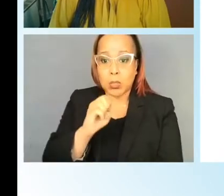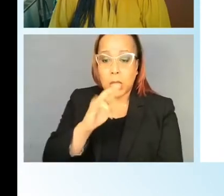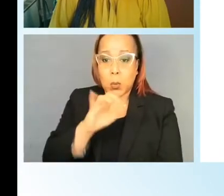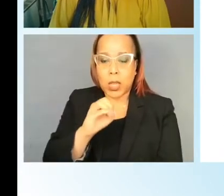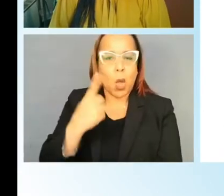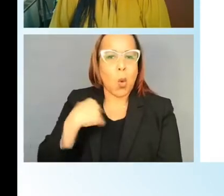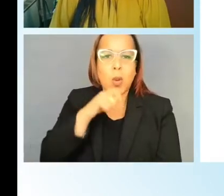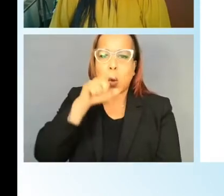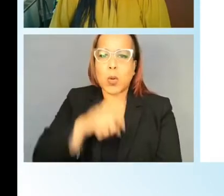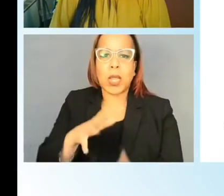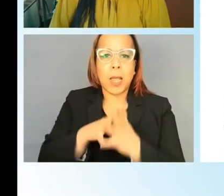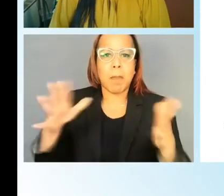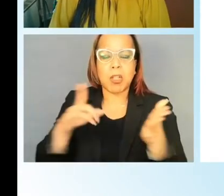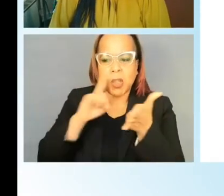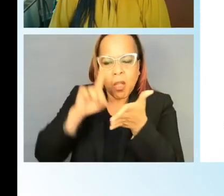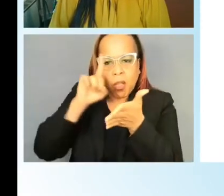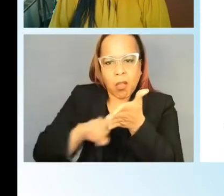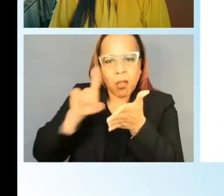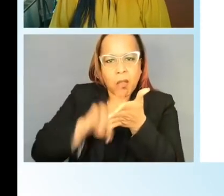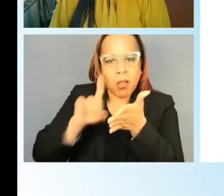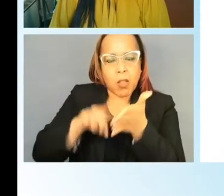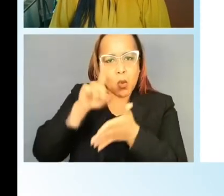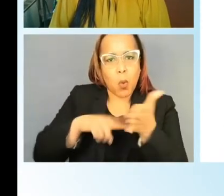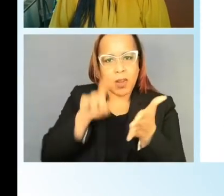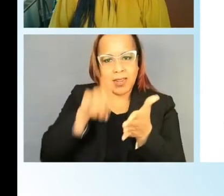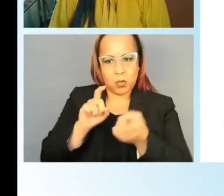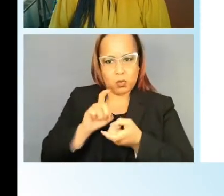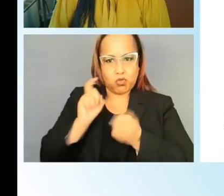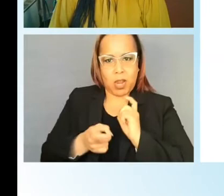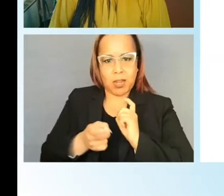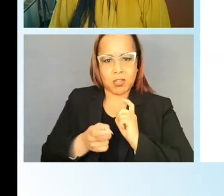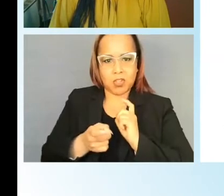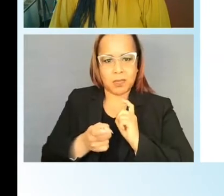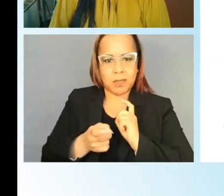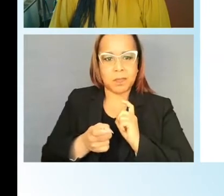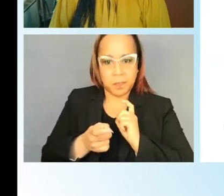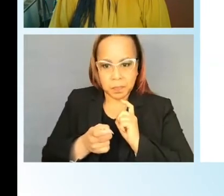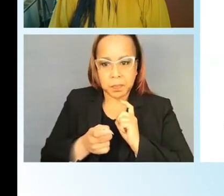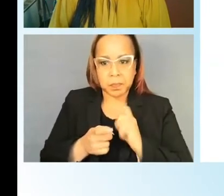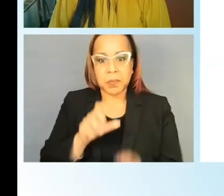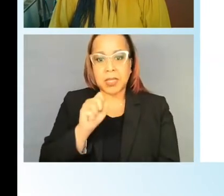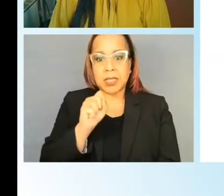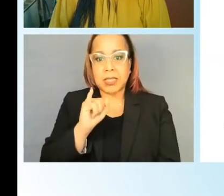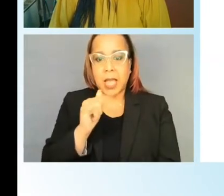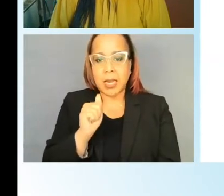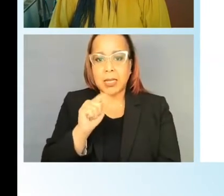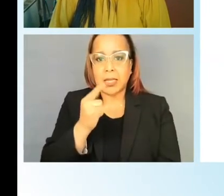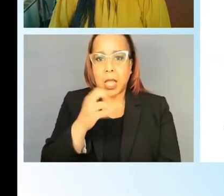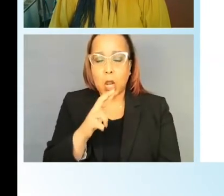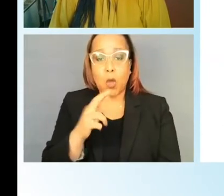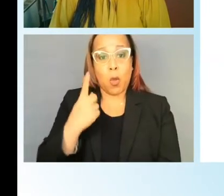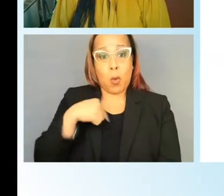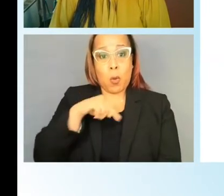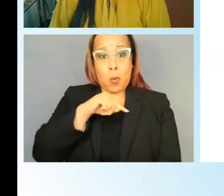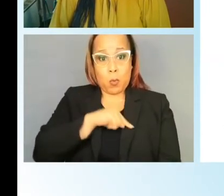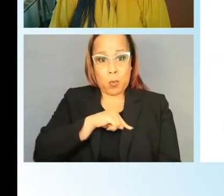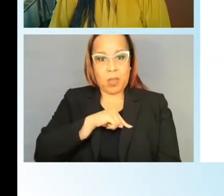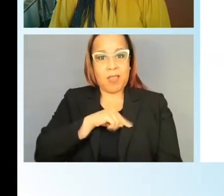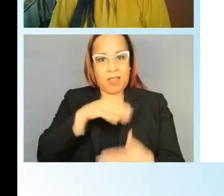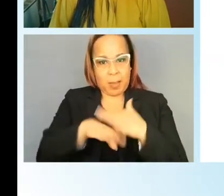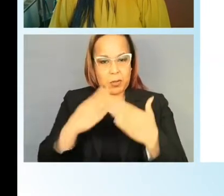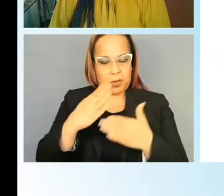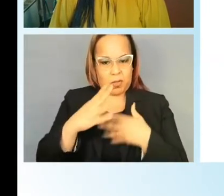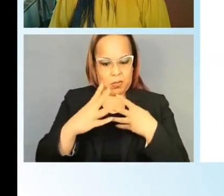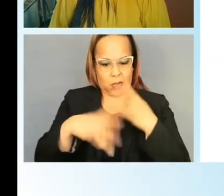much investigation as to what needs to change. Saida Taylor, we came into this world perfect